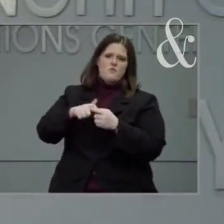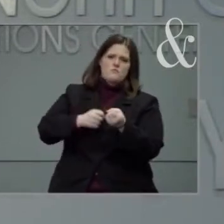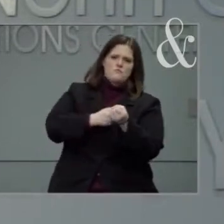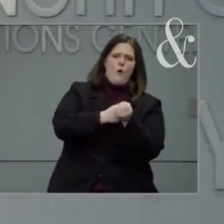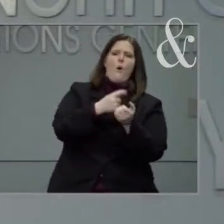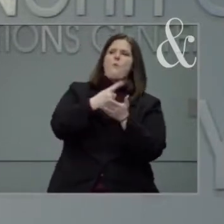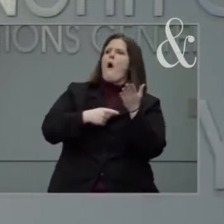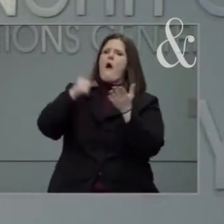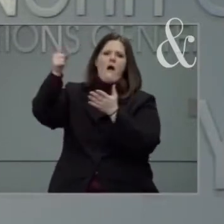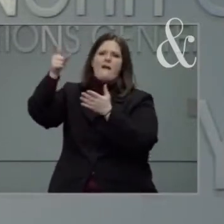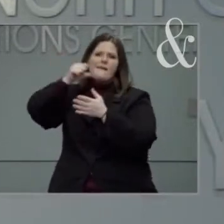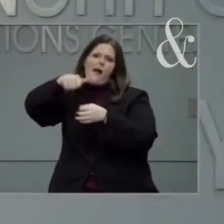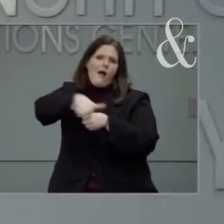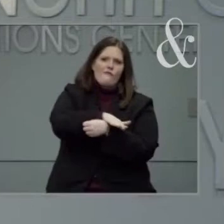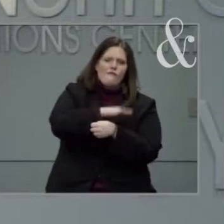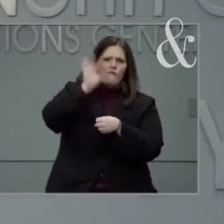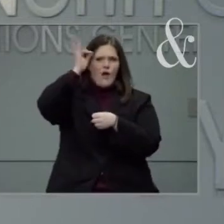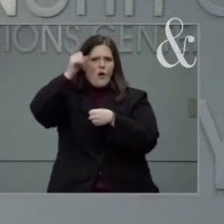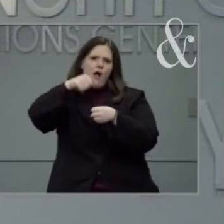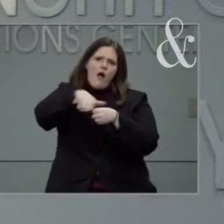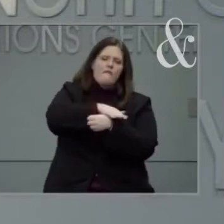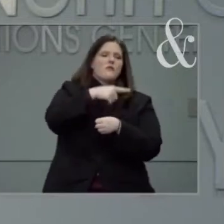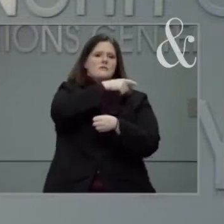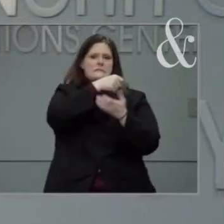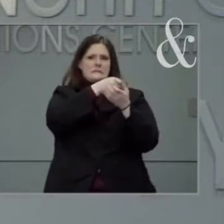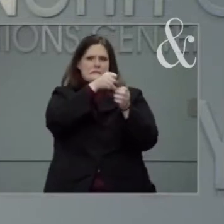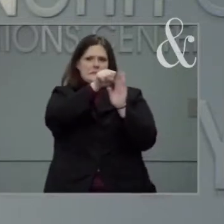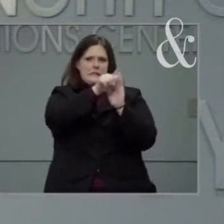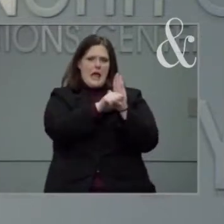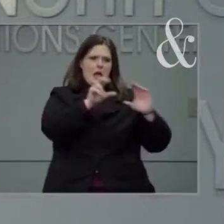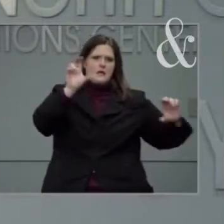balance in the general fund. Next question.